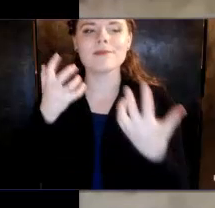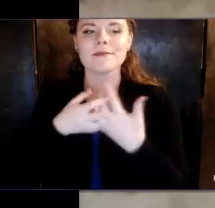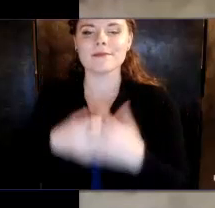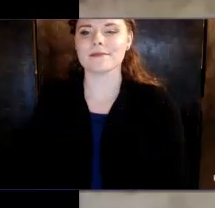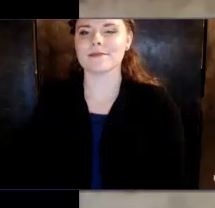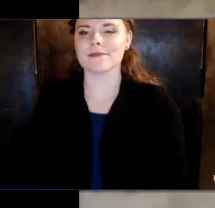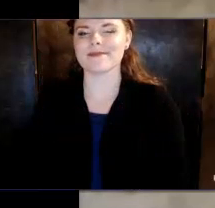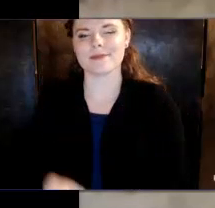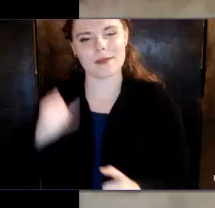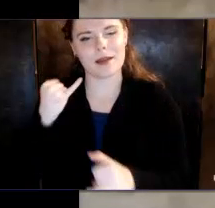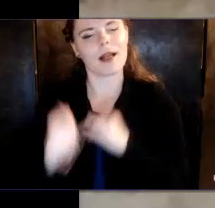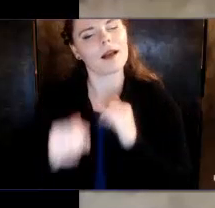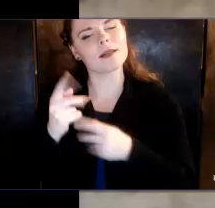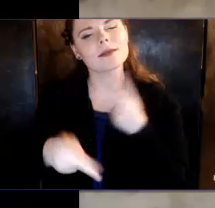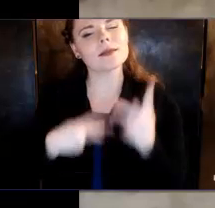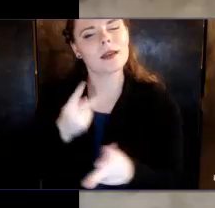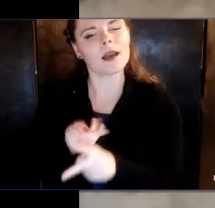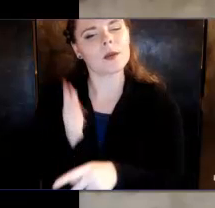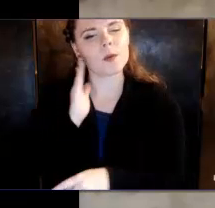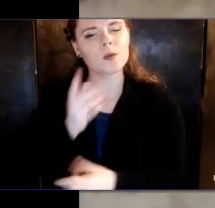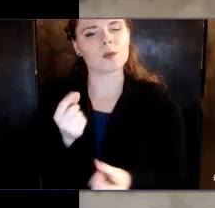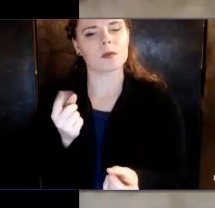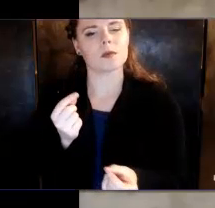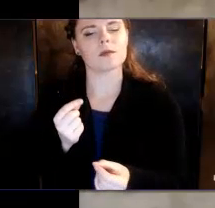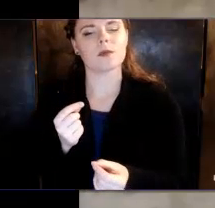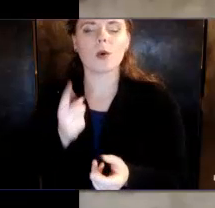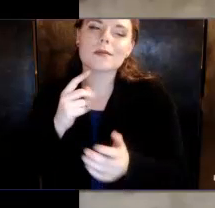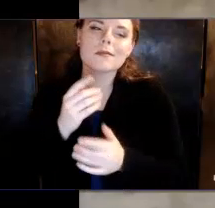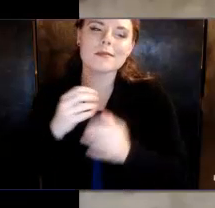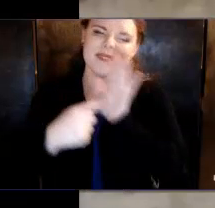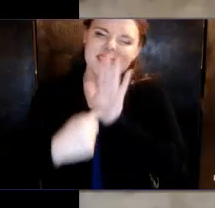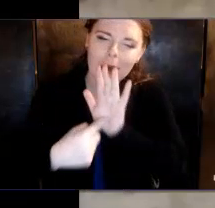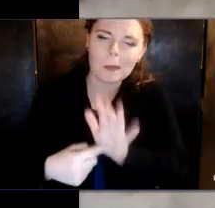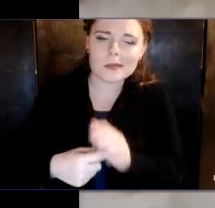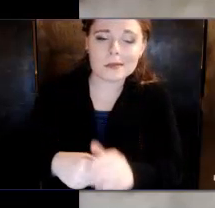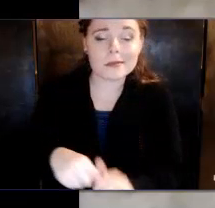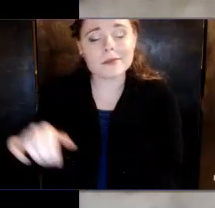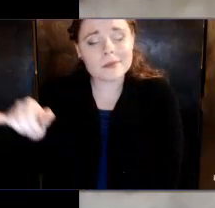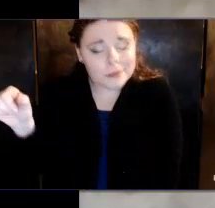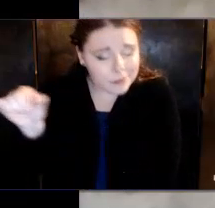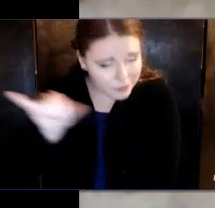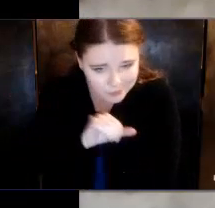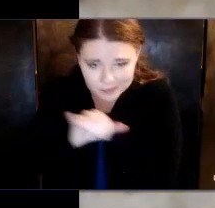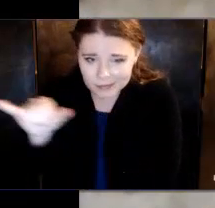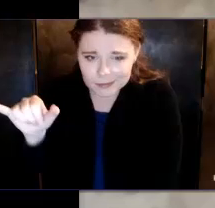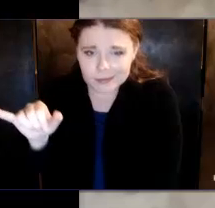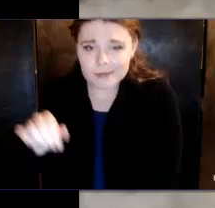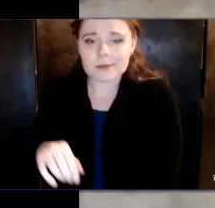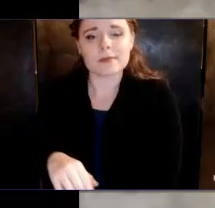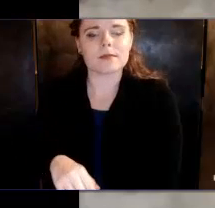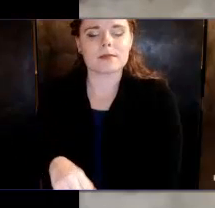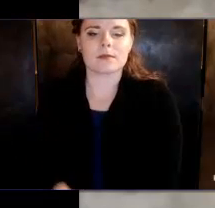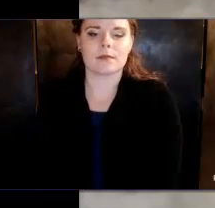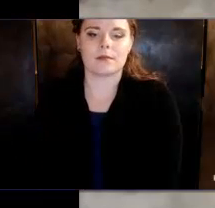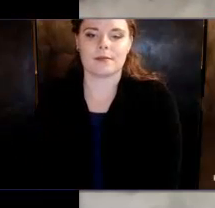The last type of angle that we're going to do, or type of example here, is exactly the same. It's just another one to show